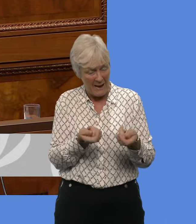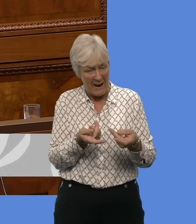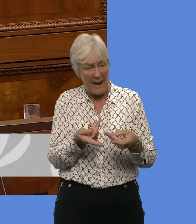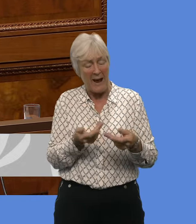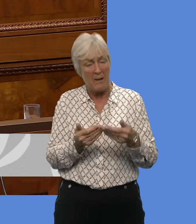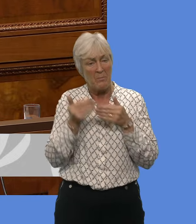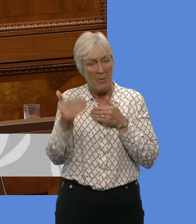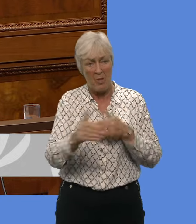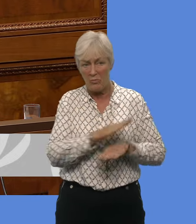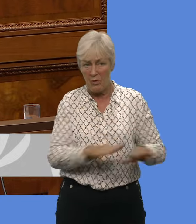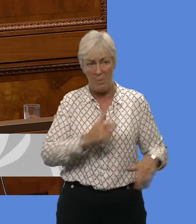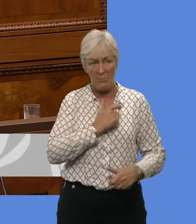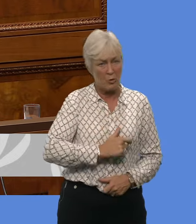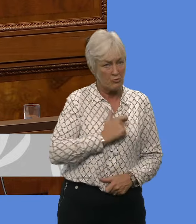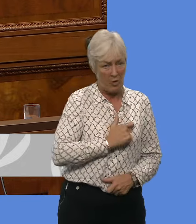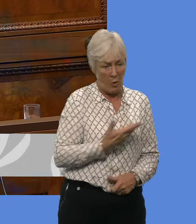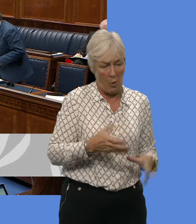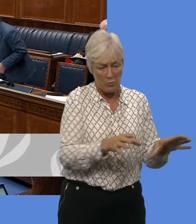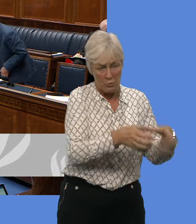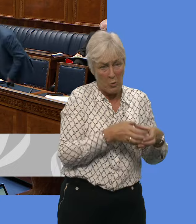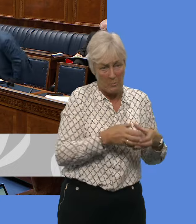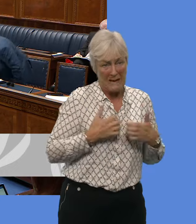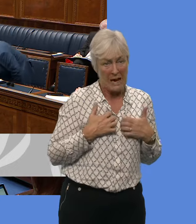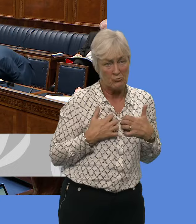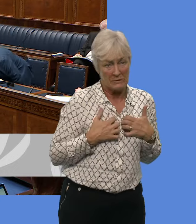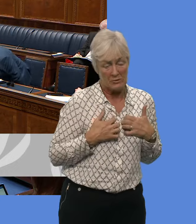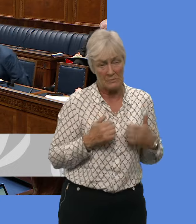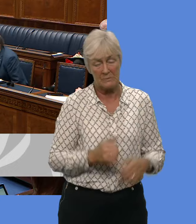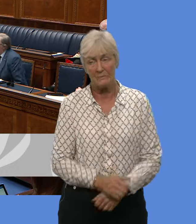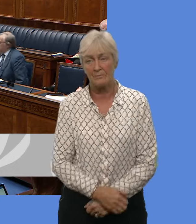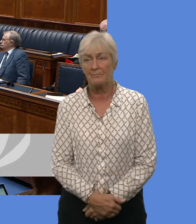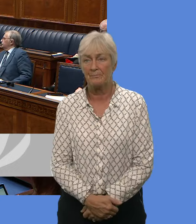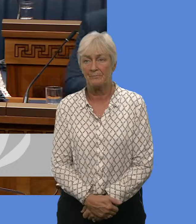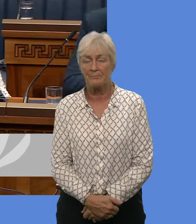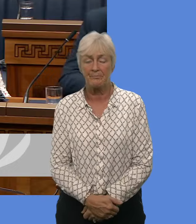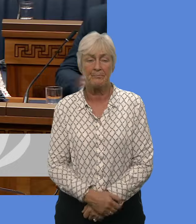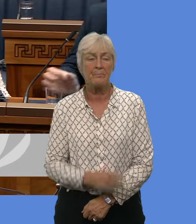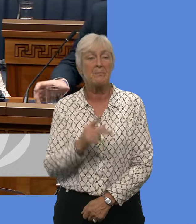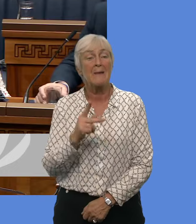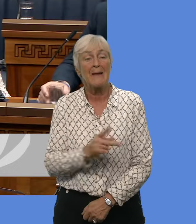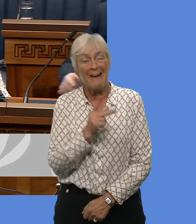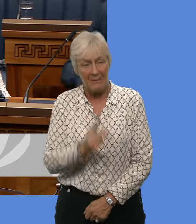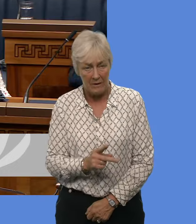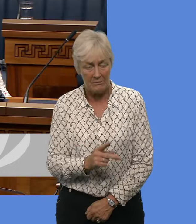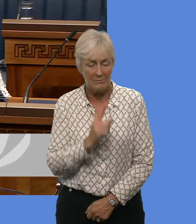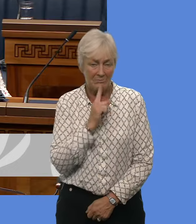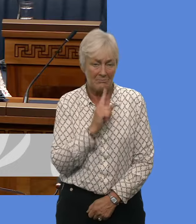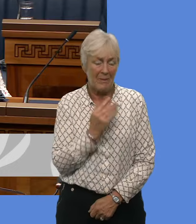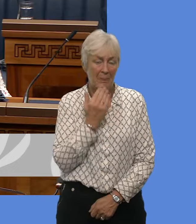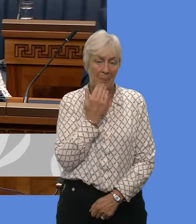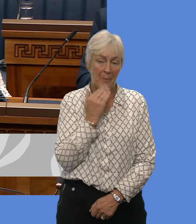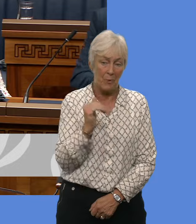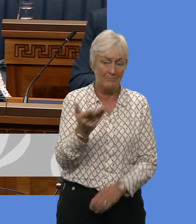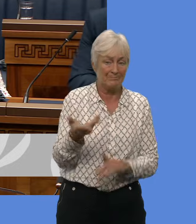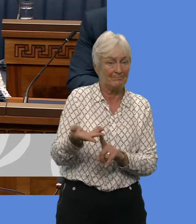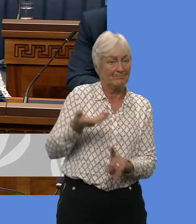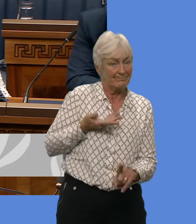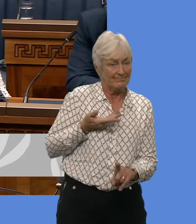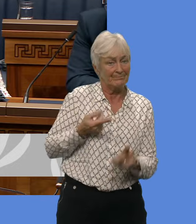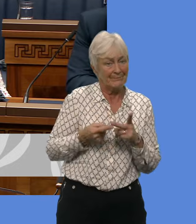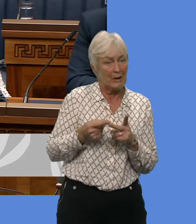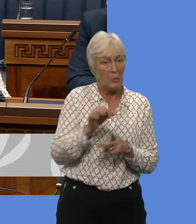of personal or party interests? Minister. Thank you, Mr. Speaker. Again, I thank the member for his supplementary question.